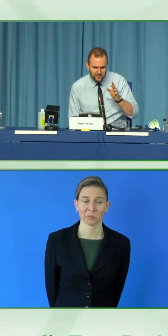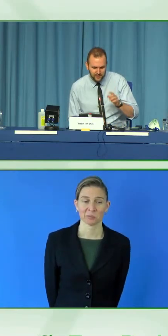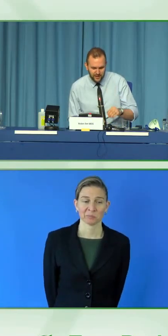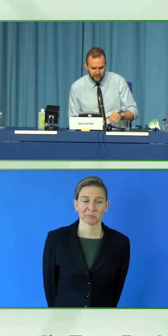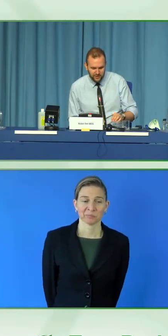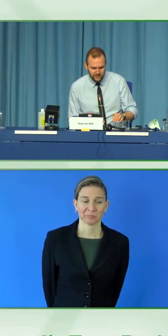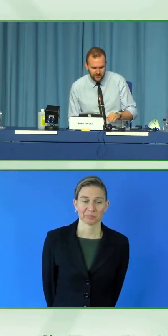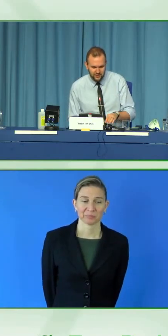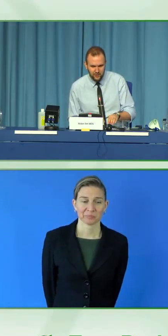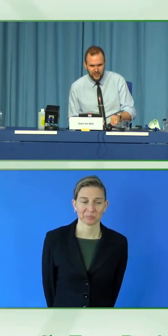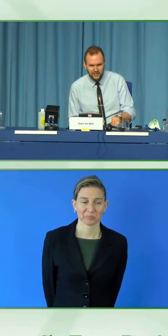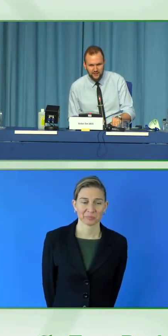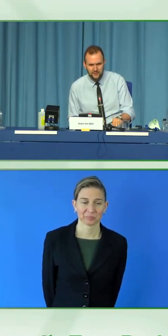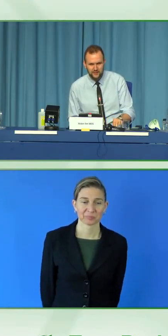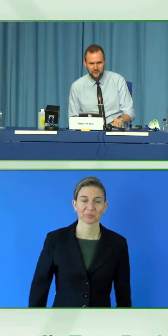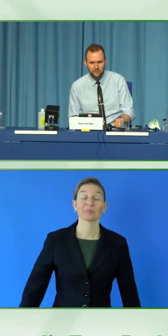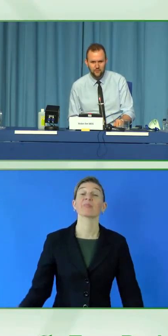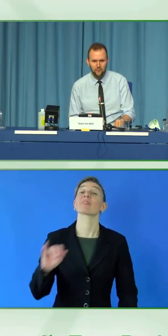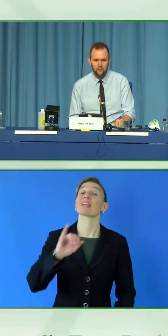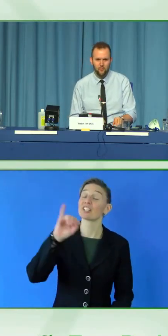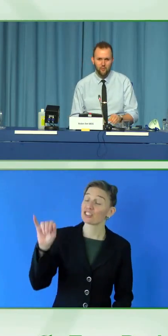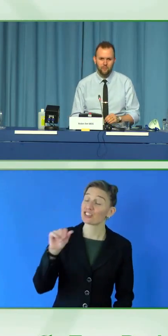James, I see your hand raised. Go ahead.